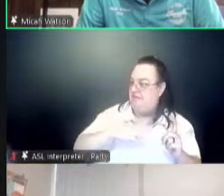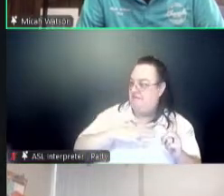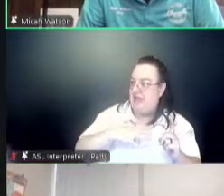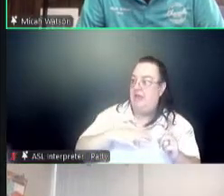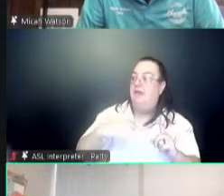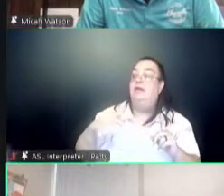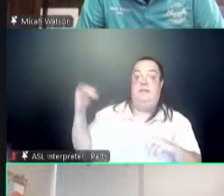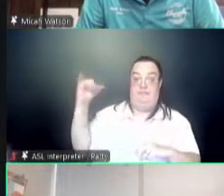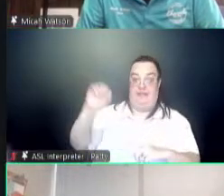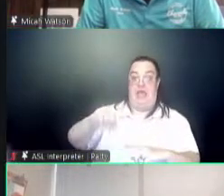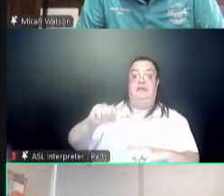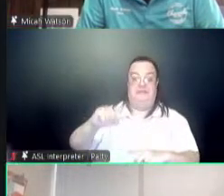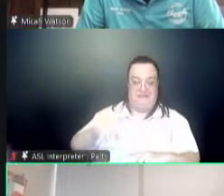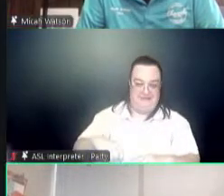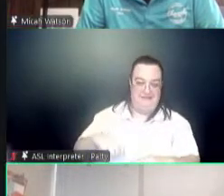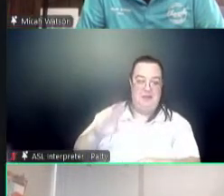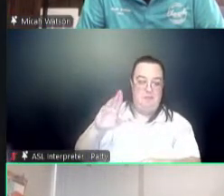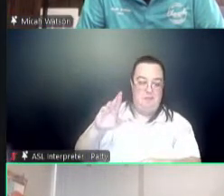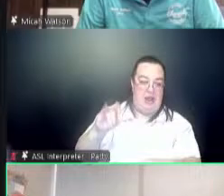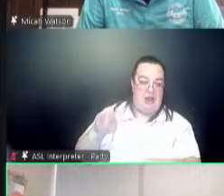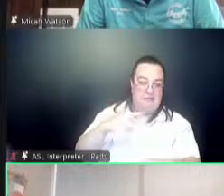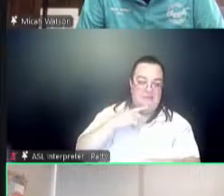Yes. Okay.